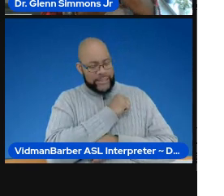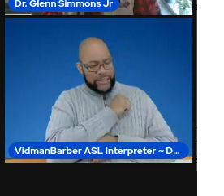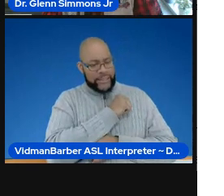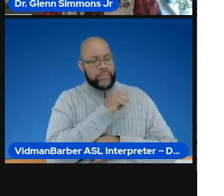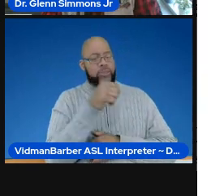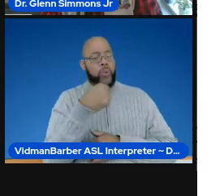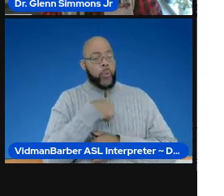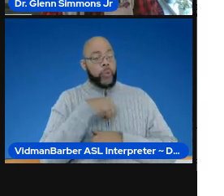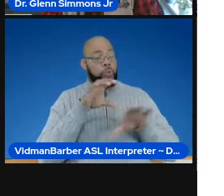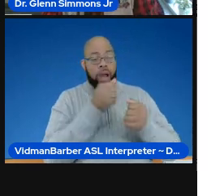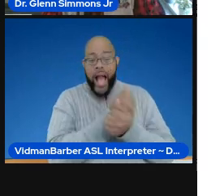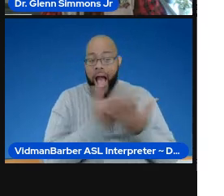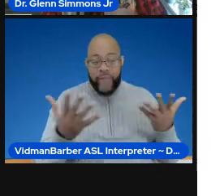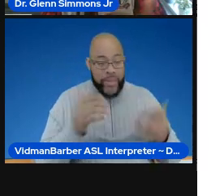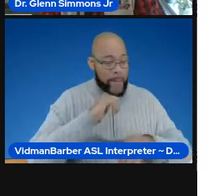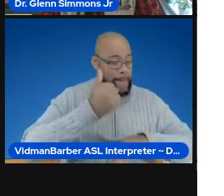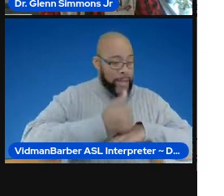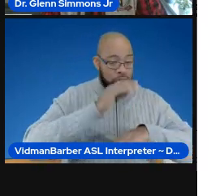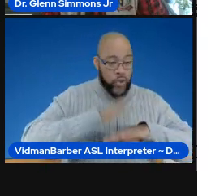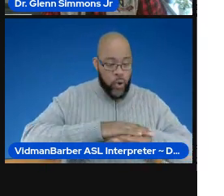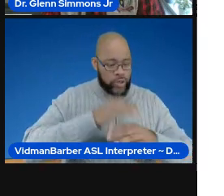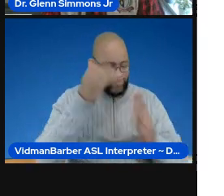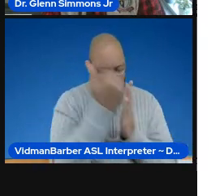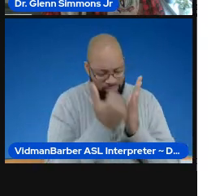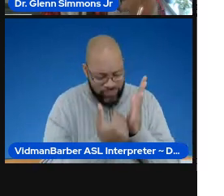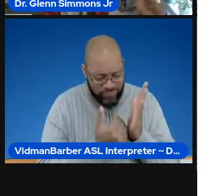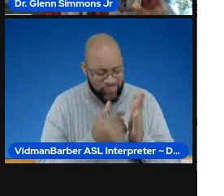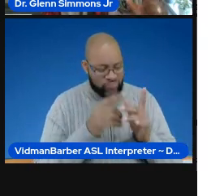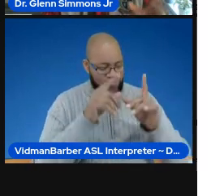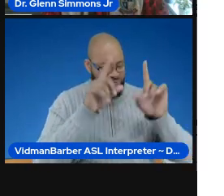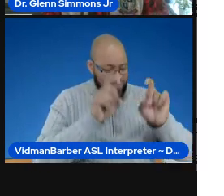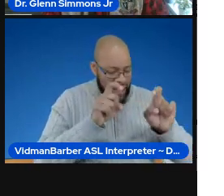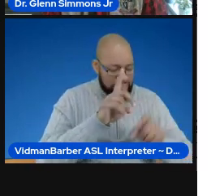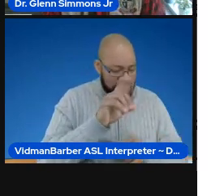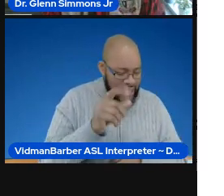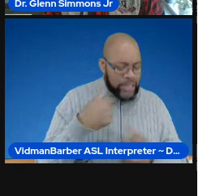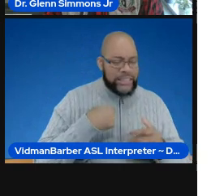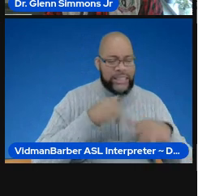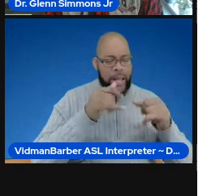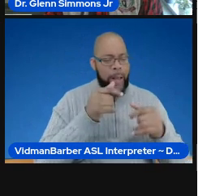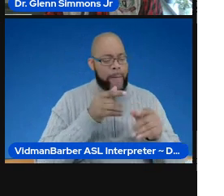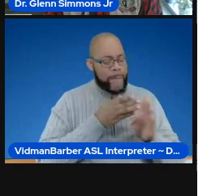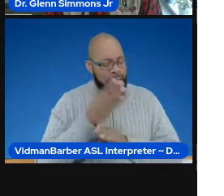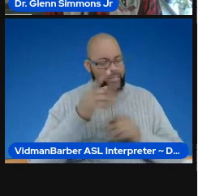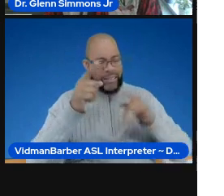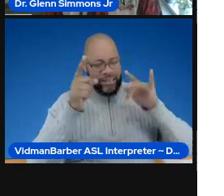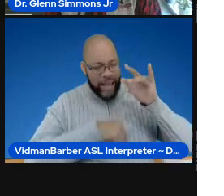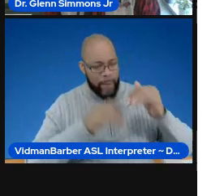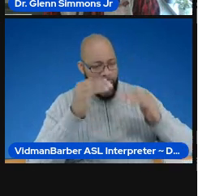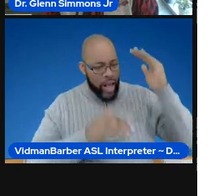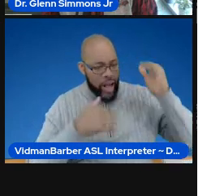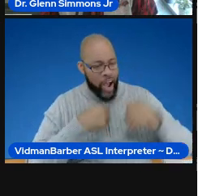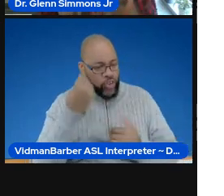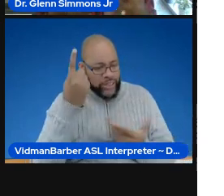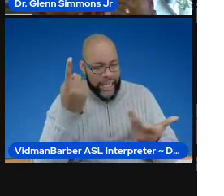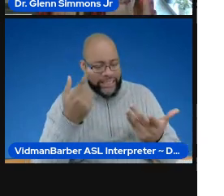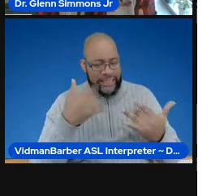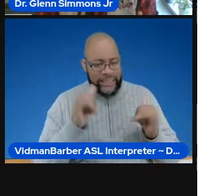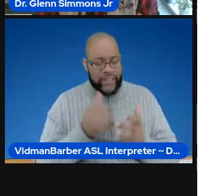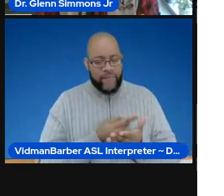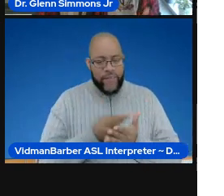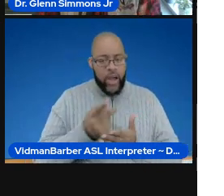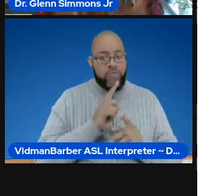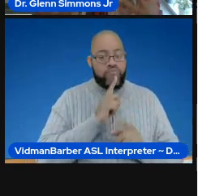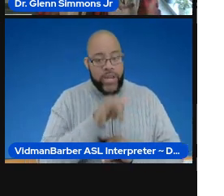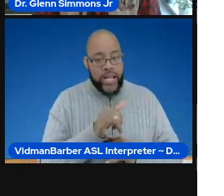we do everything based on these protocols, based on the clinical trial data, there's still a major gap in our understanding. And so what